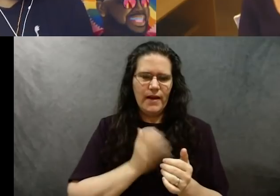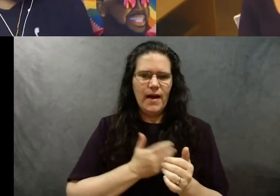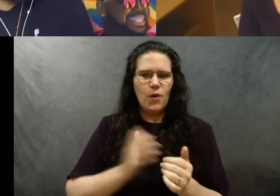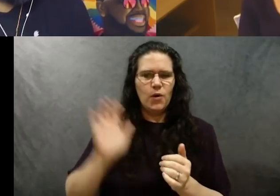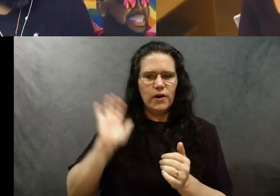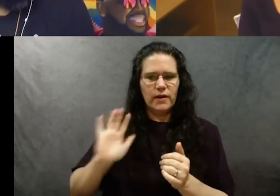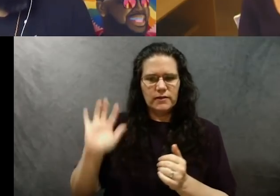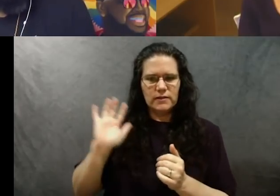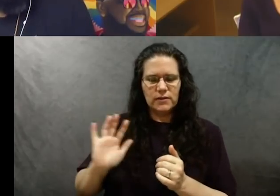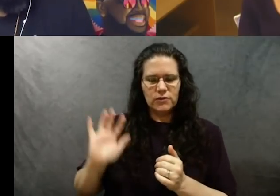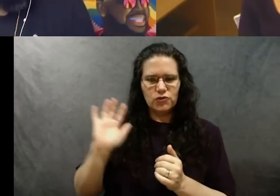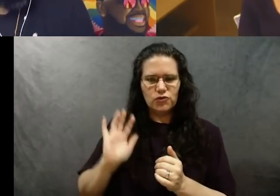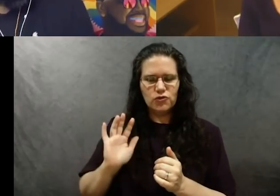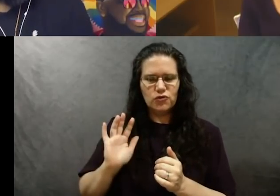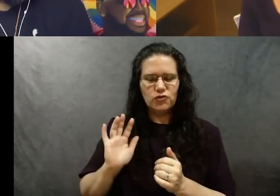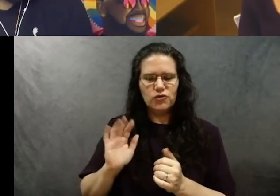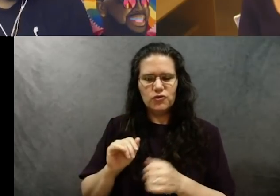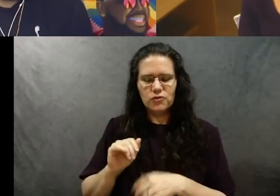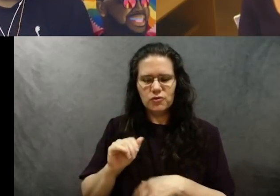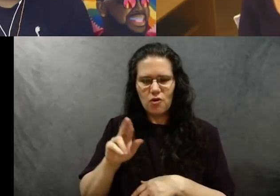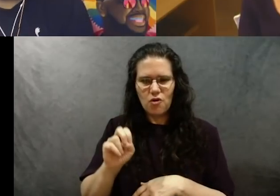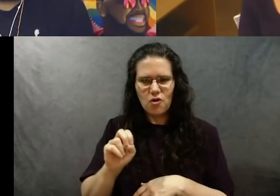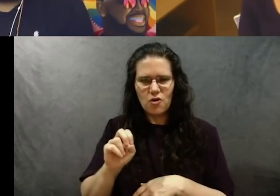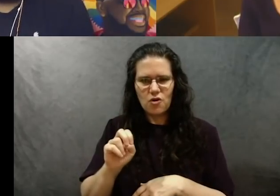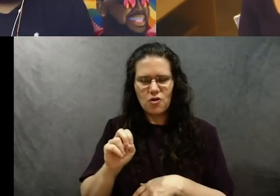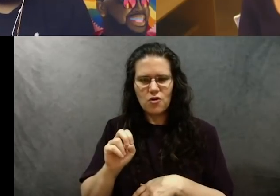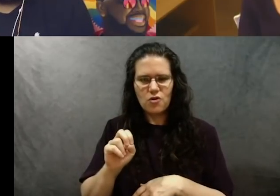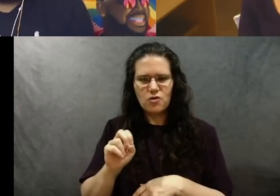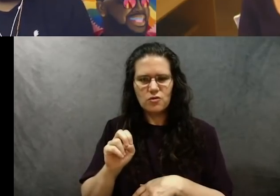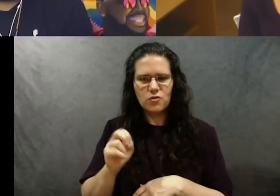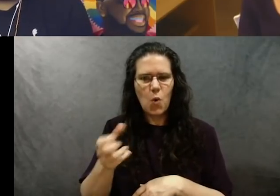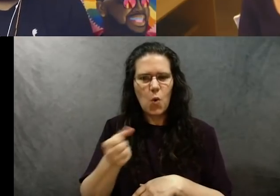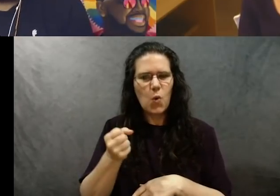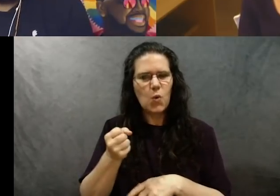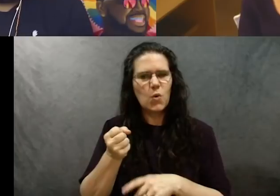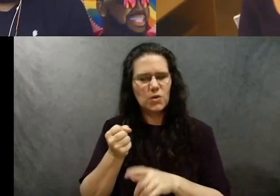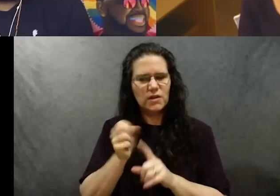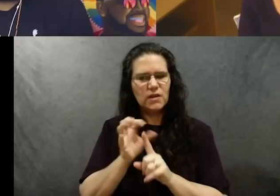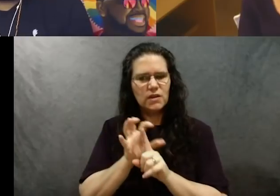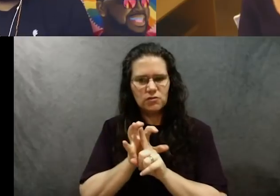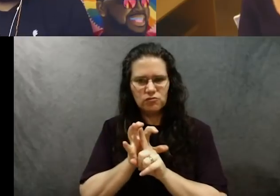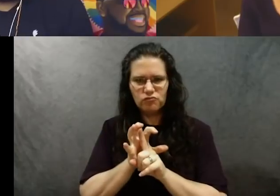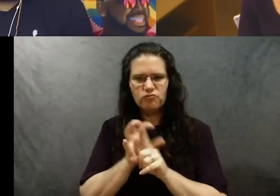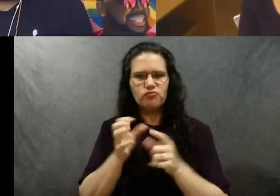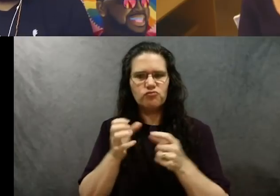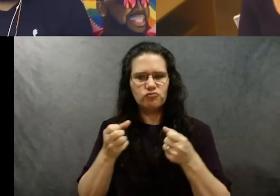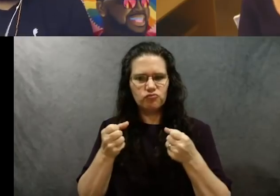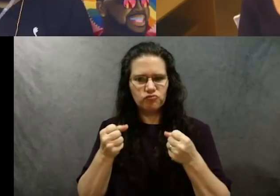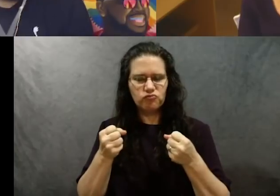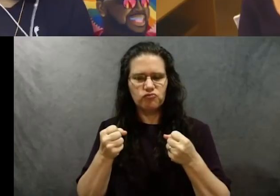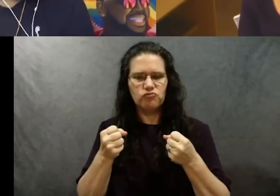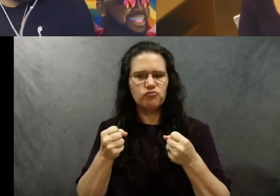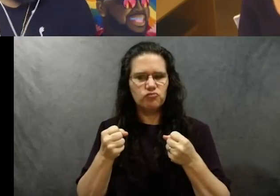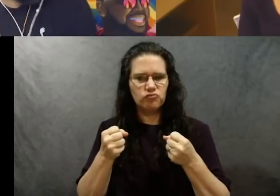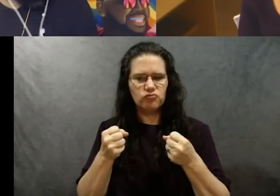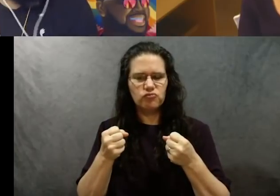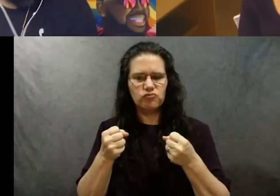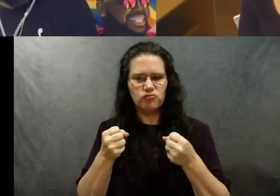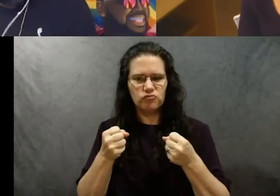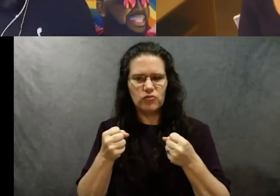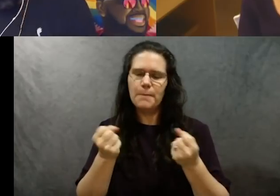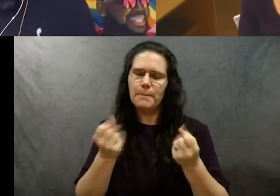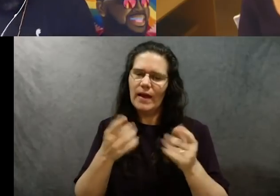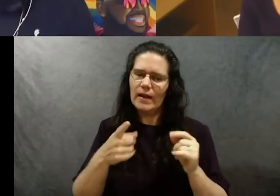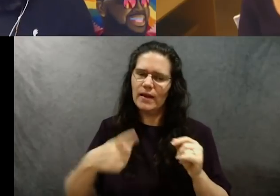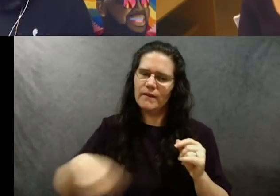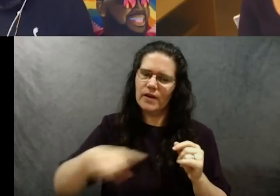ancestors, you know, are holding tight right now. They're holding tight. And I know many of us are